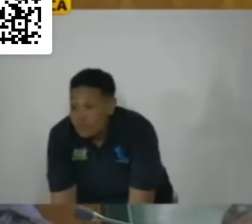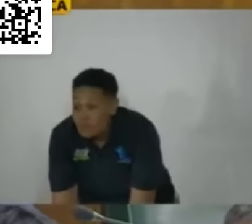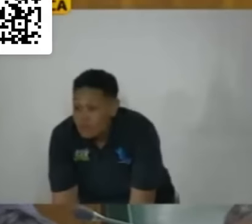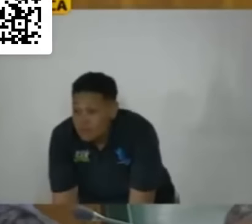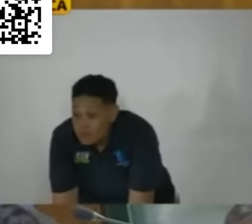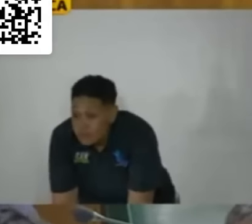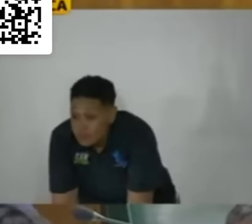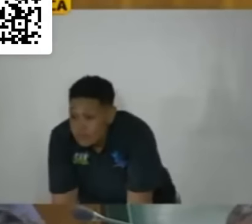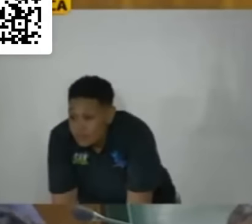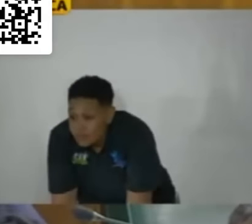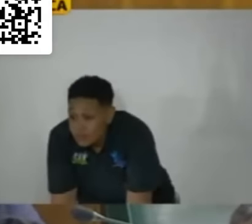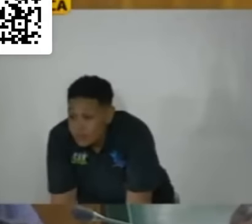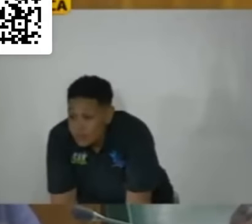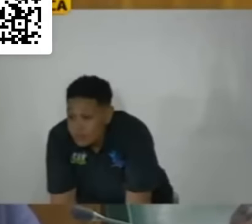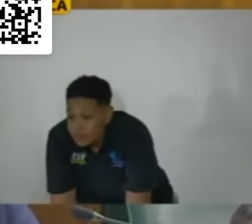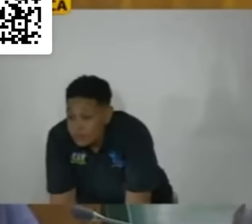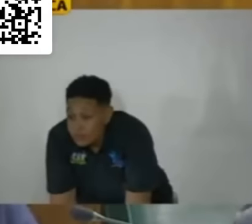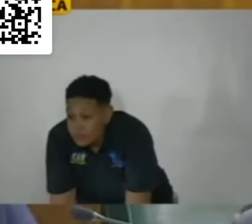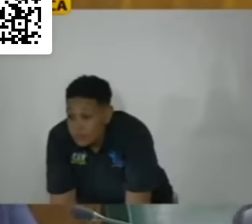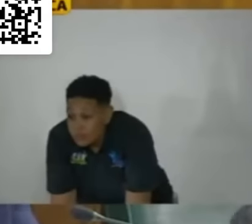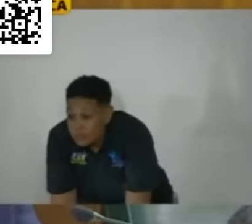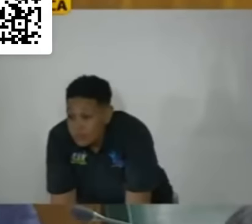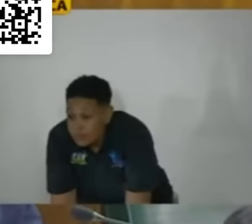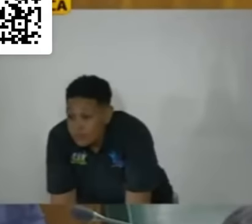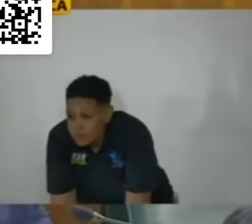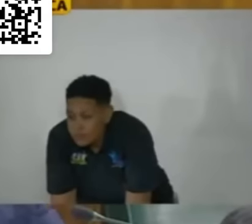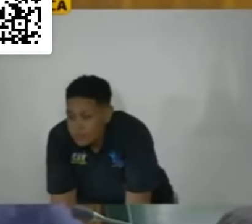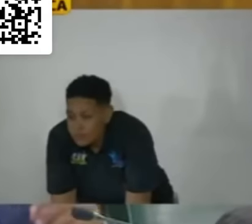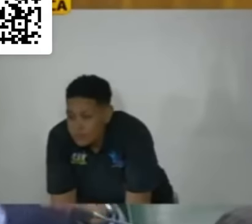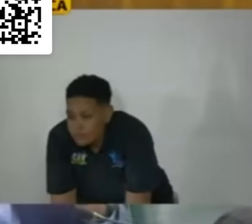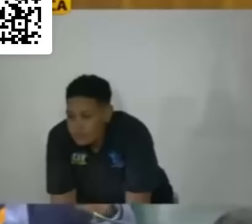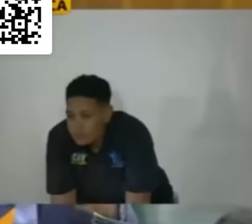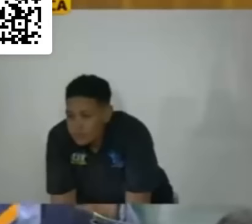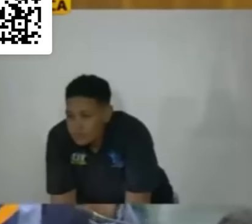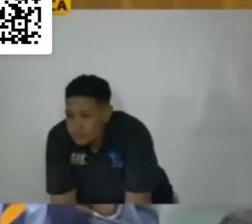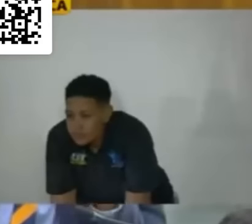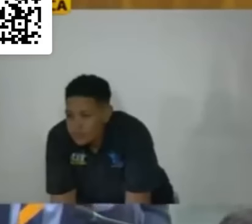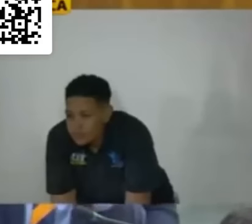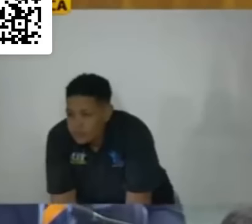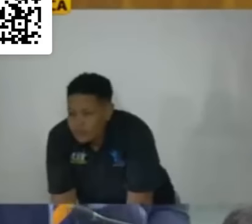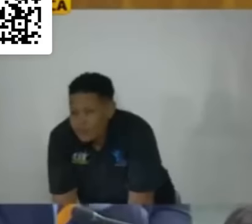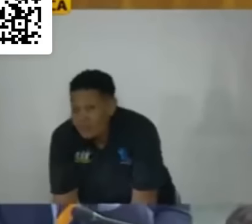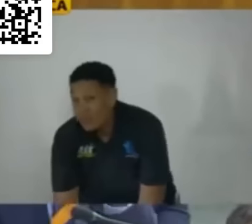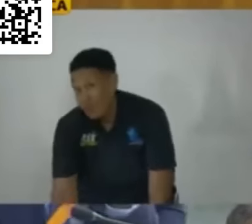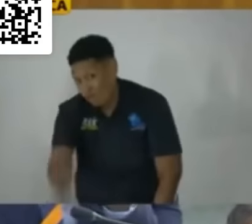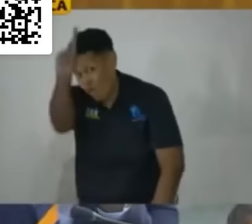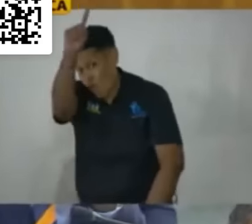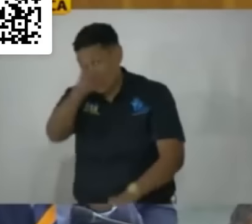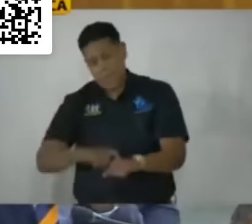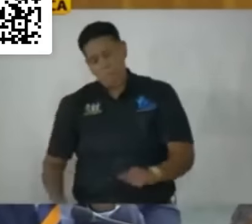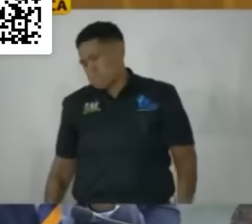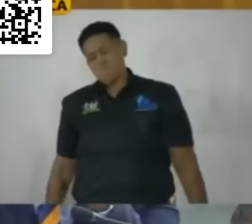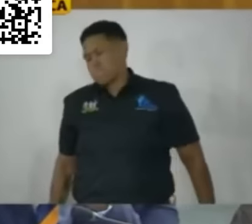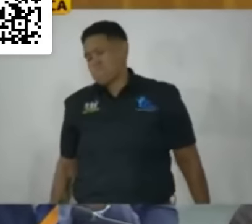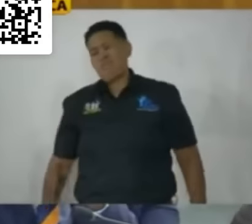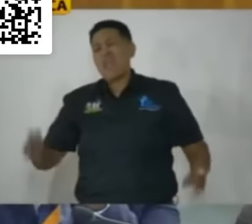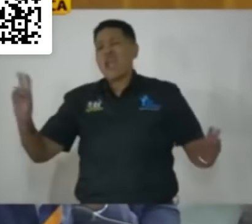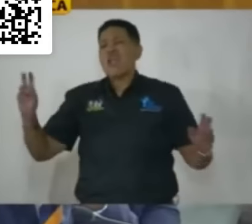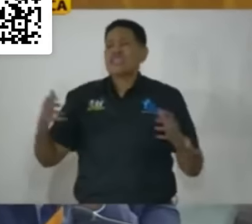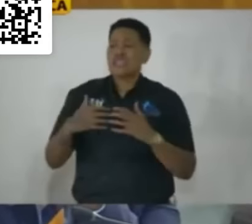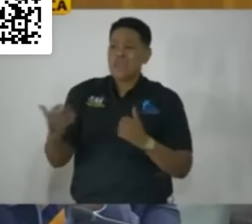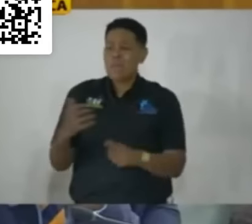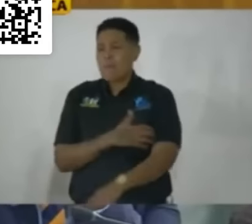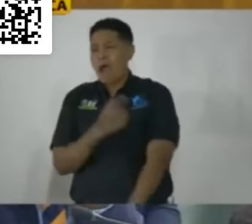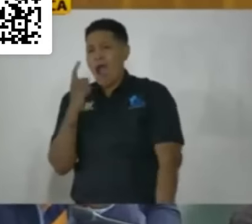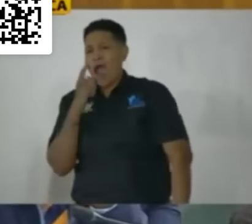time that the issue of separation of powers is coming up, and there is what